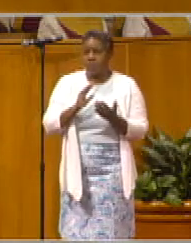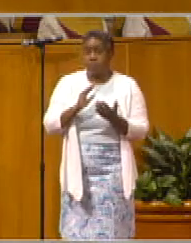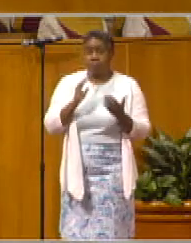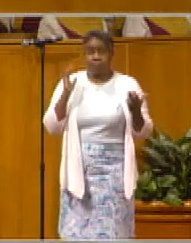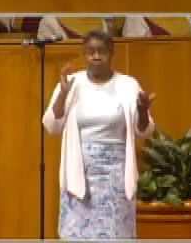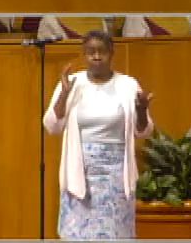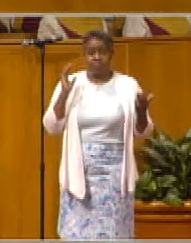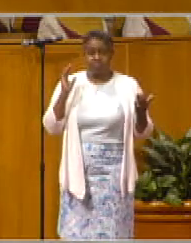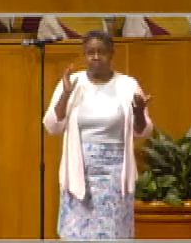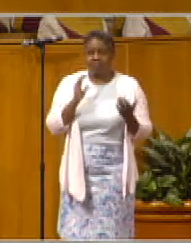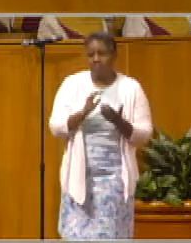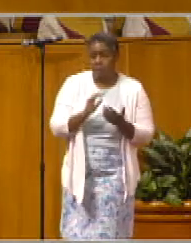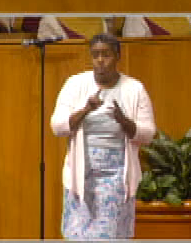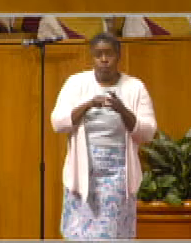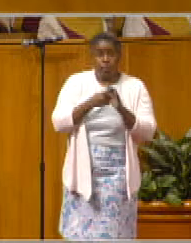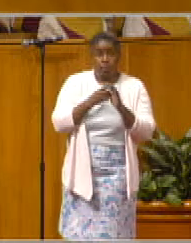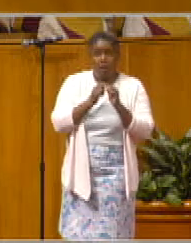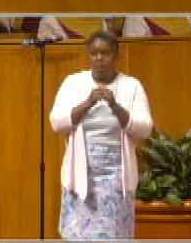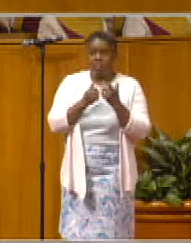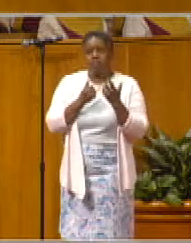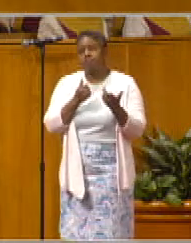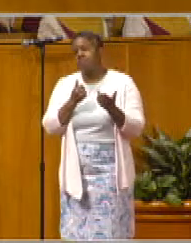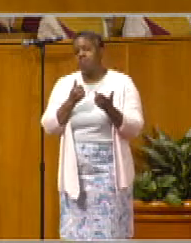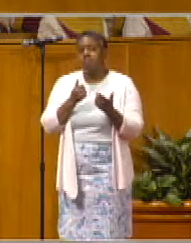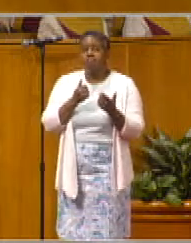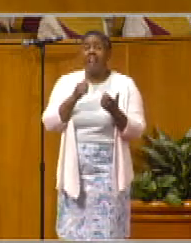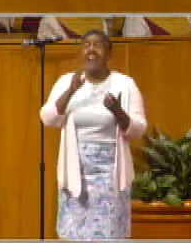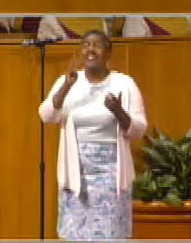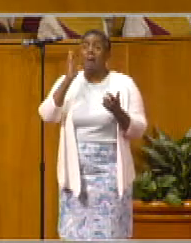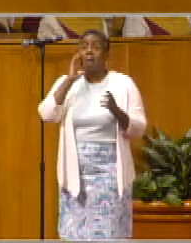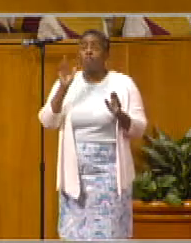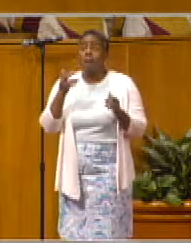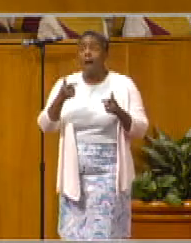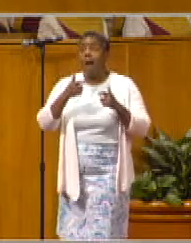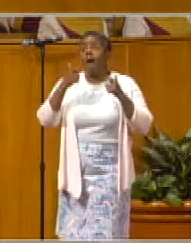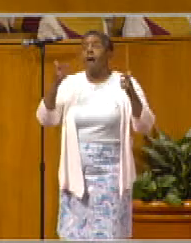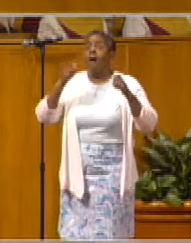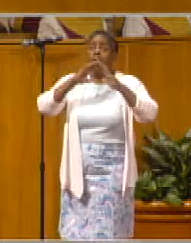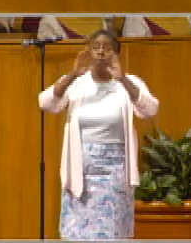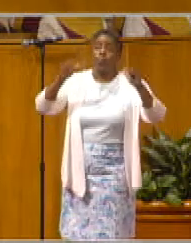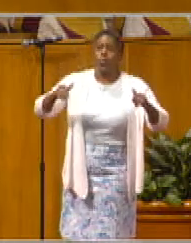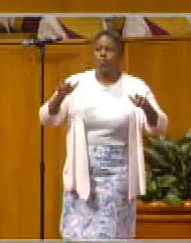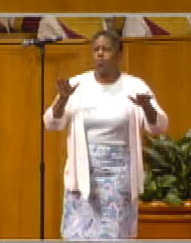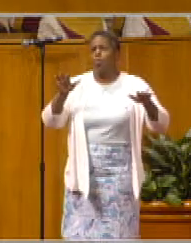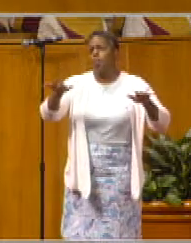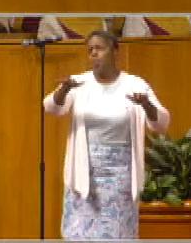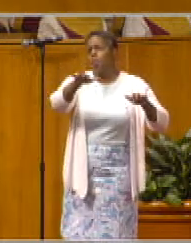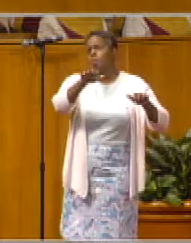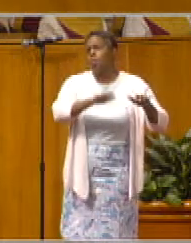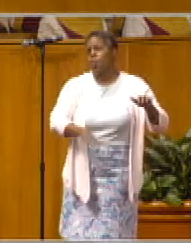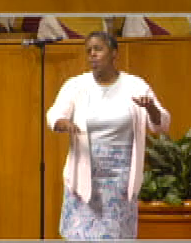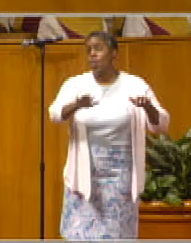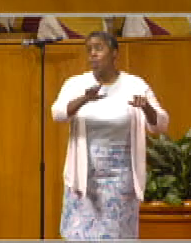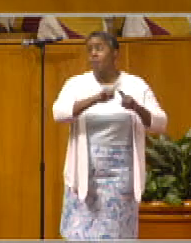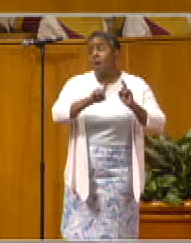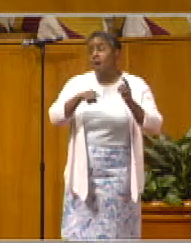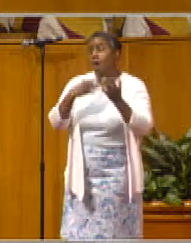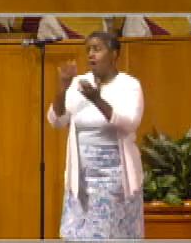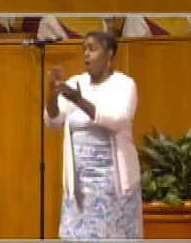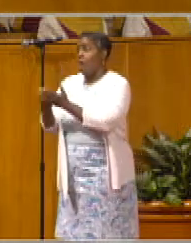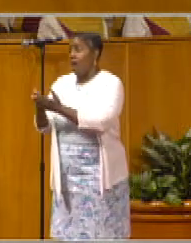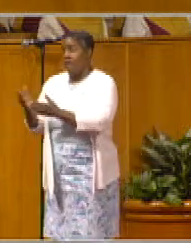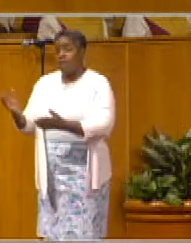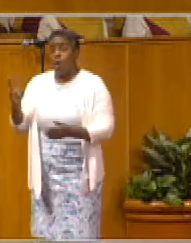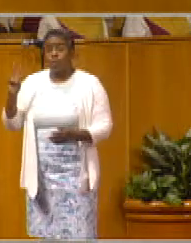You may have started with a 6-bedroom house, and you're going to land in a 2-bedroom